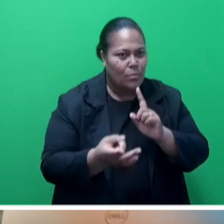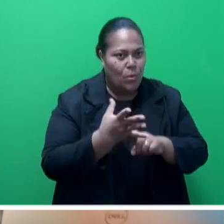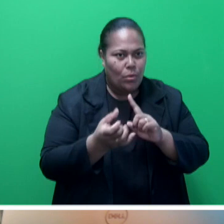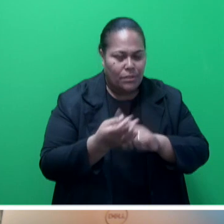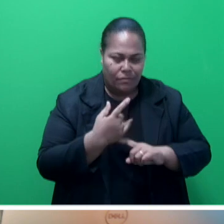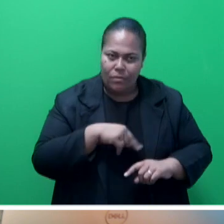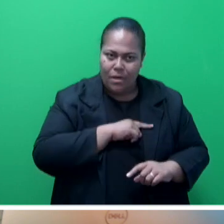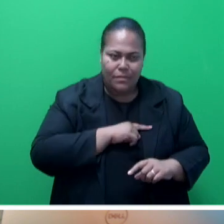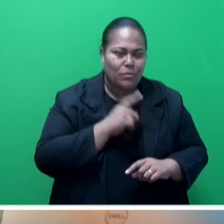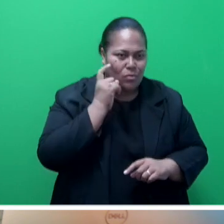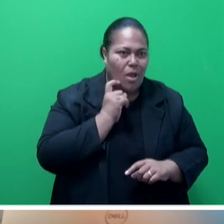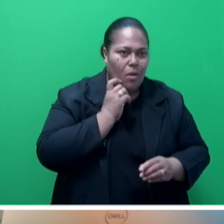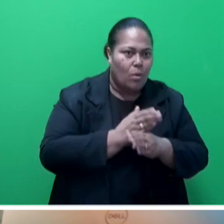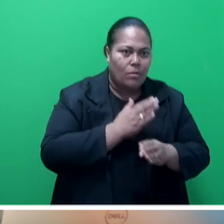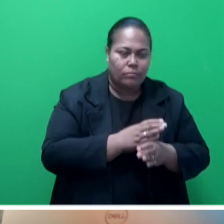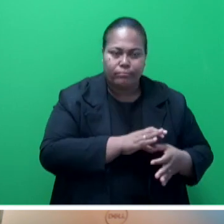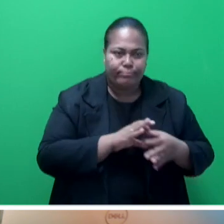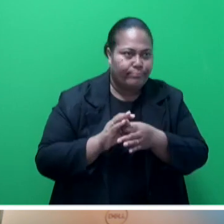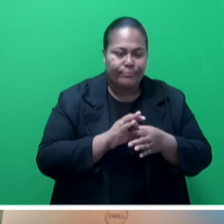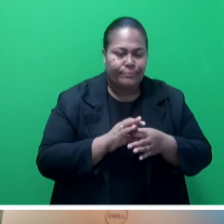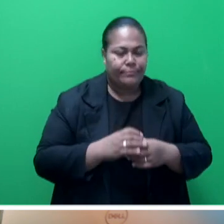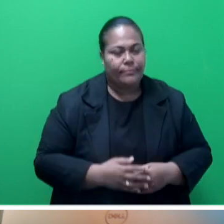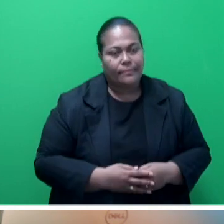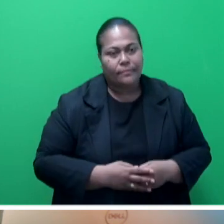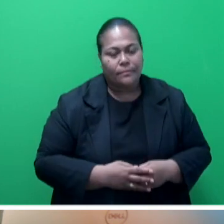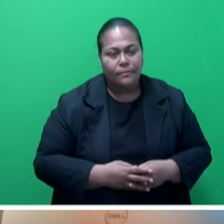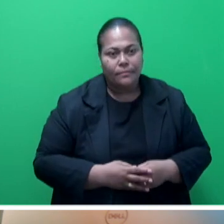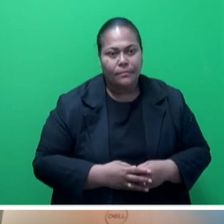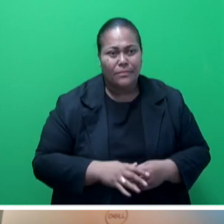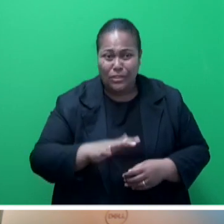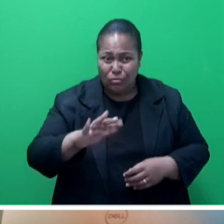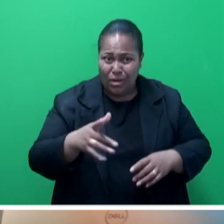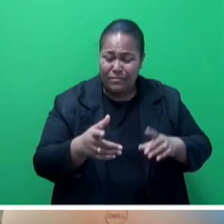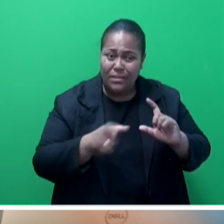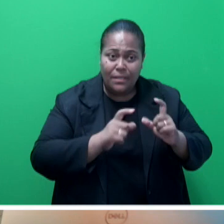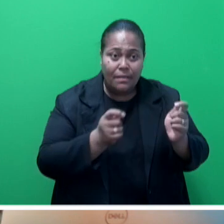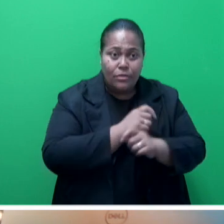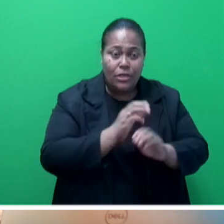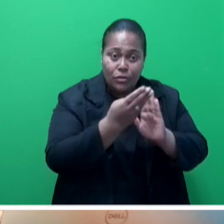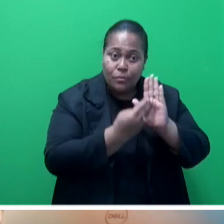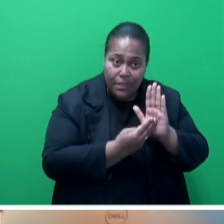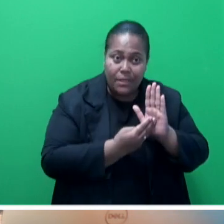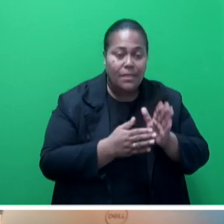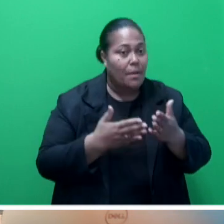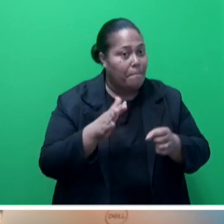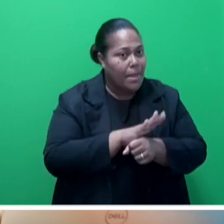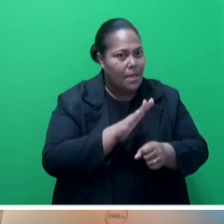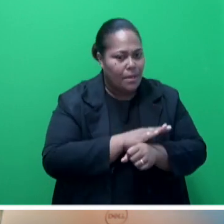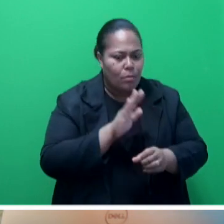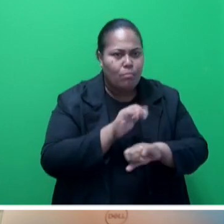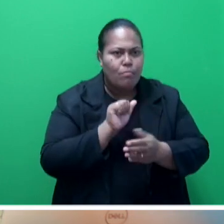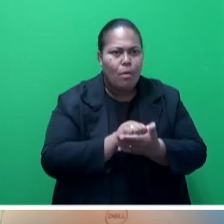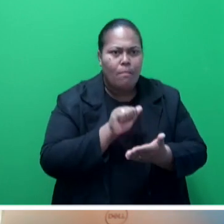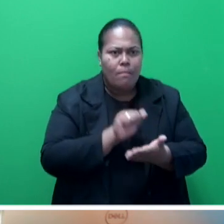emission and the transition to it. The draft climate change bill thus creates an enabling environment for carbon